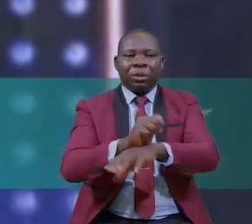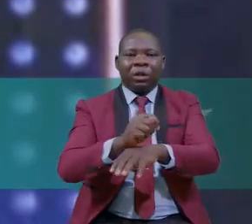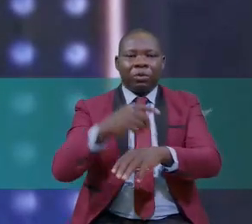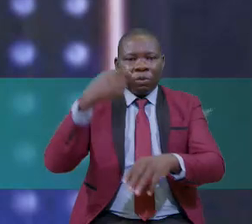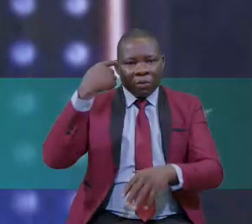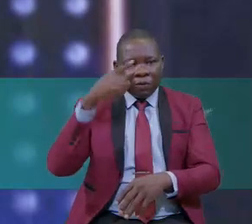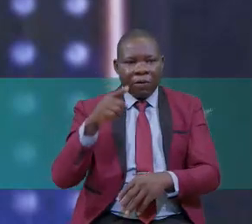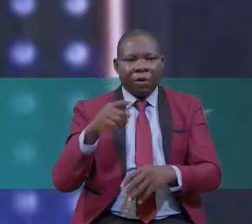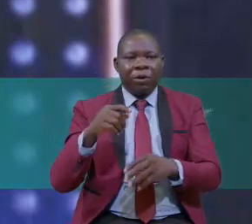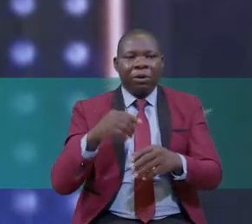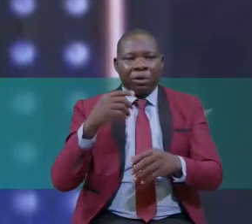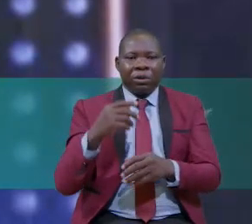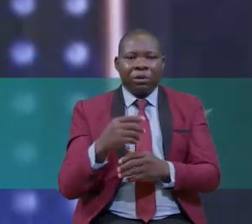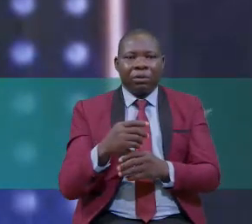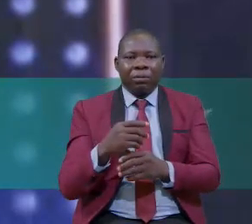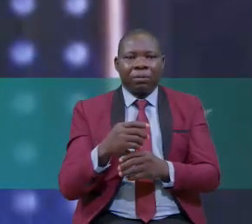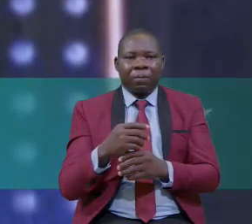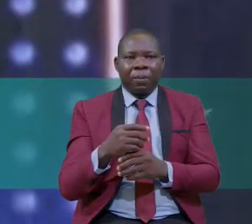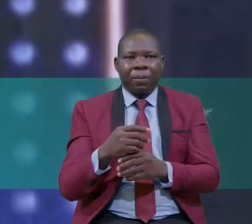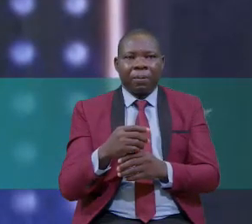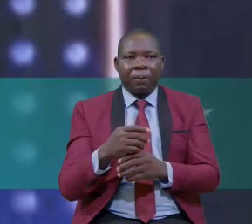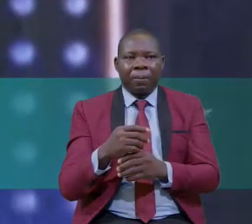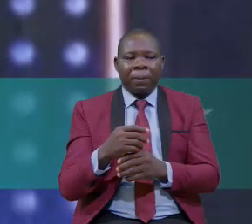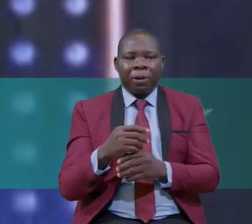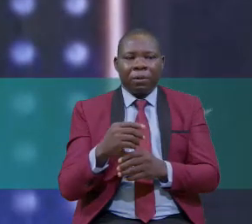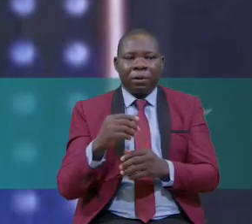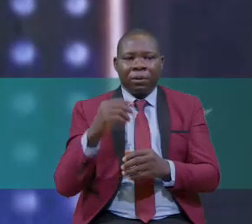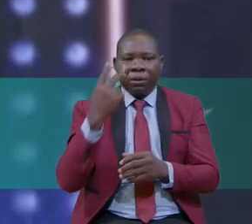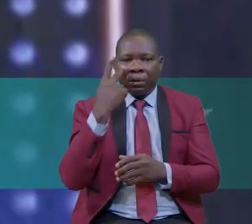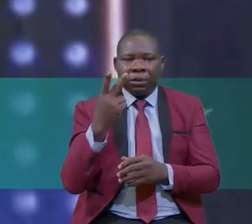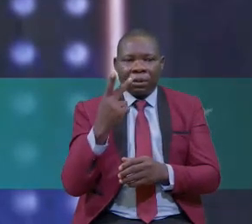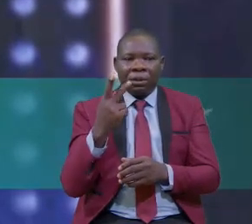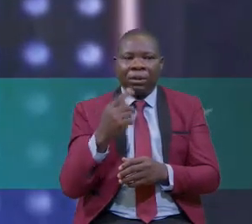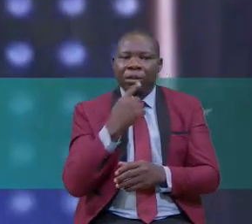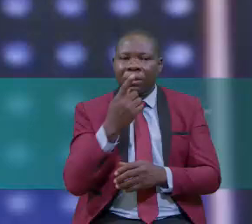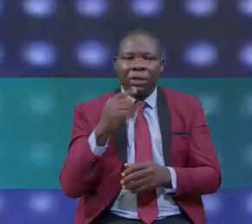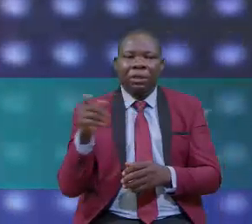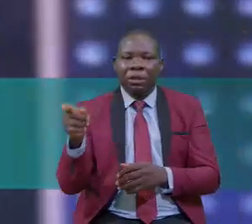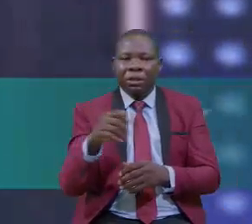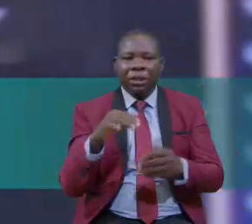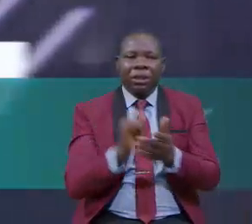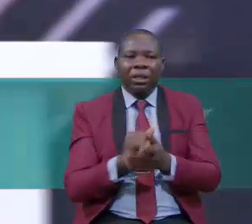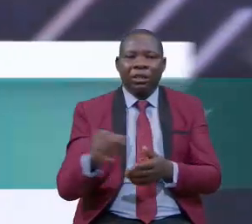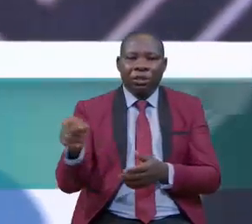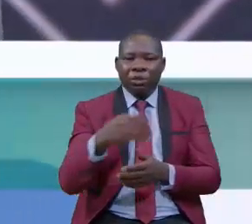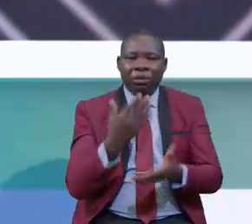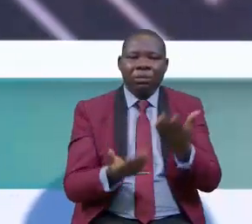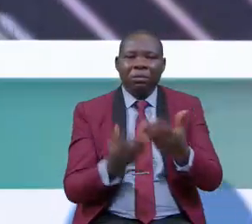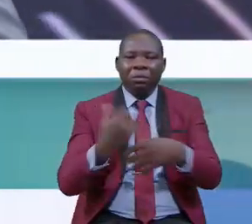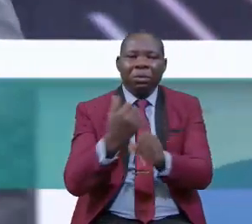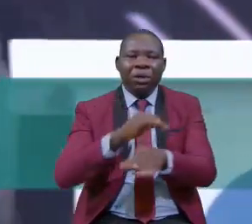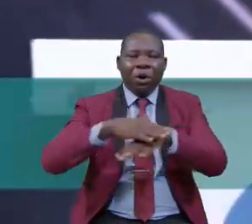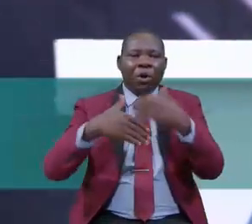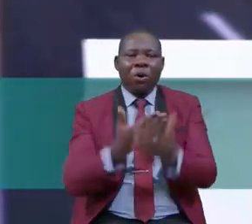to the pattern showed to thee in the mount. Don't go back to the valley